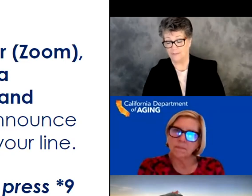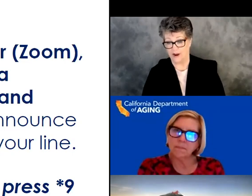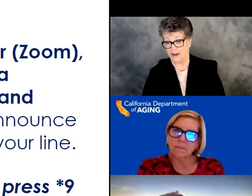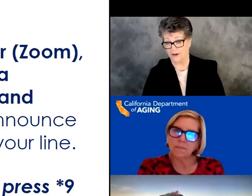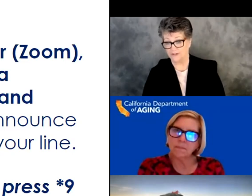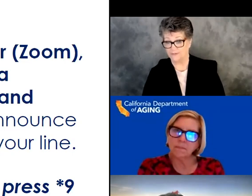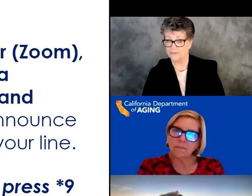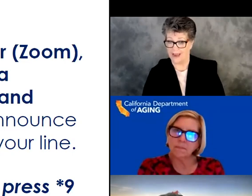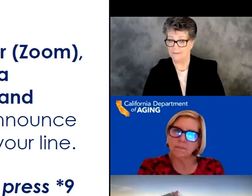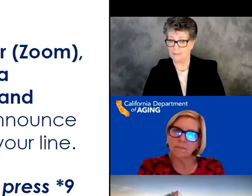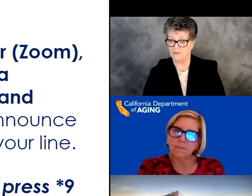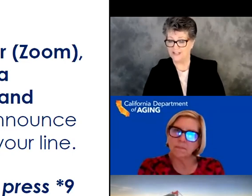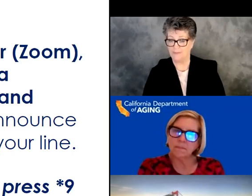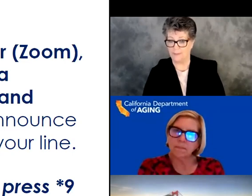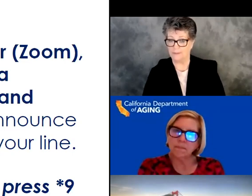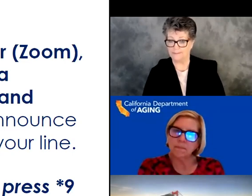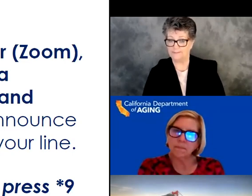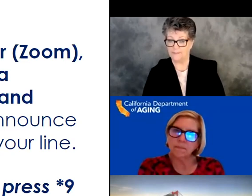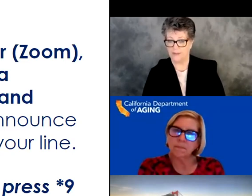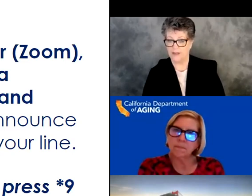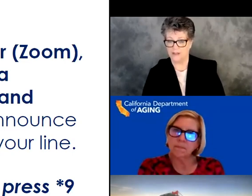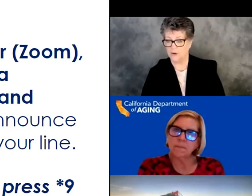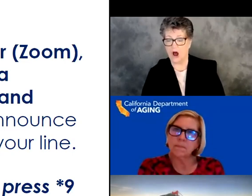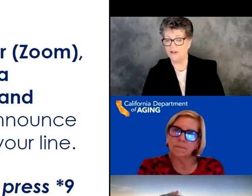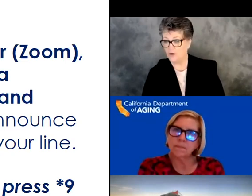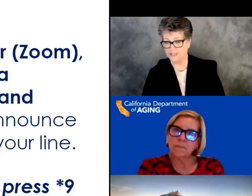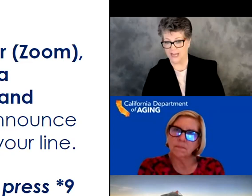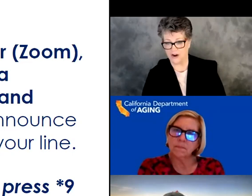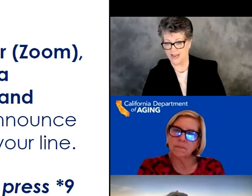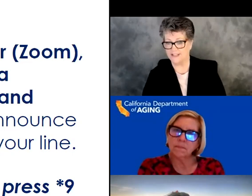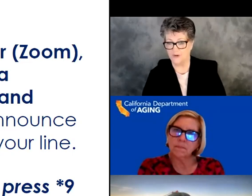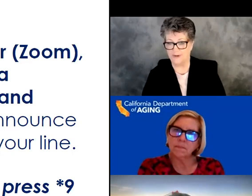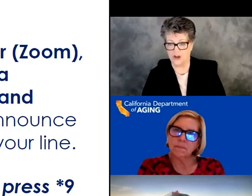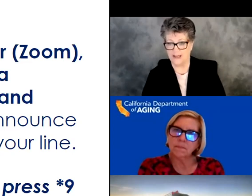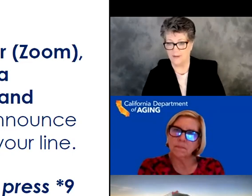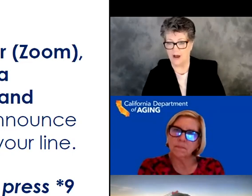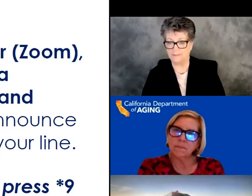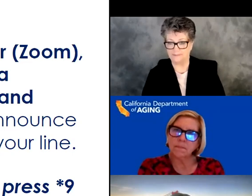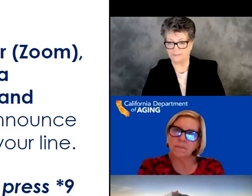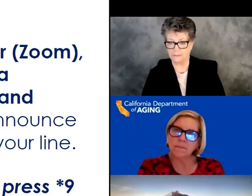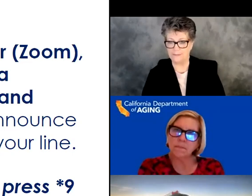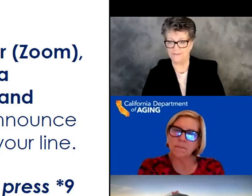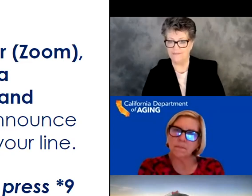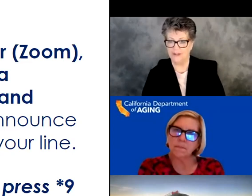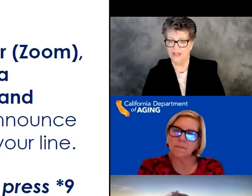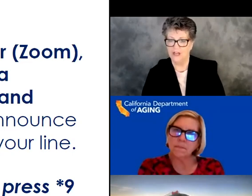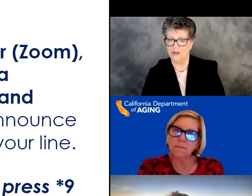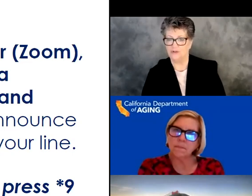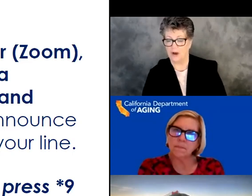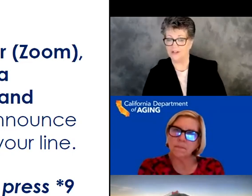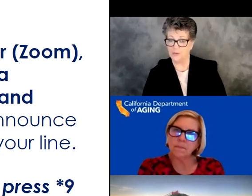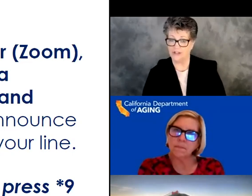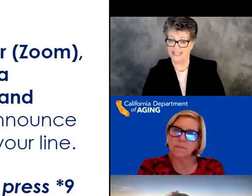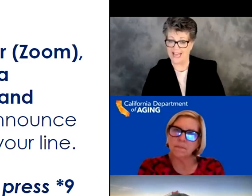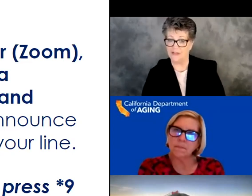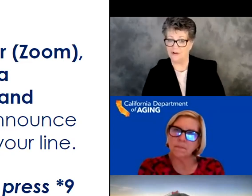accommodations barriers, right? For deaf people. So in all of those areas that we've been talking about. So